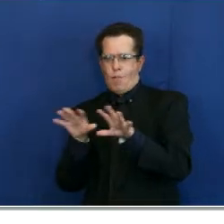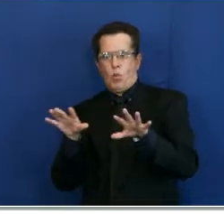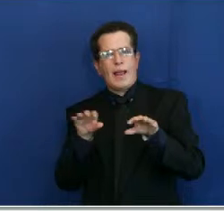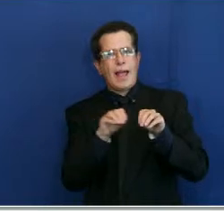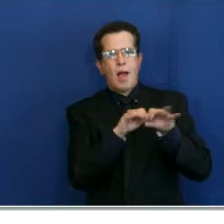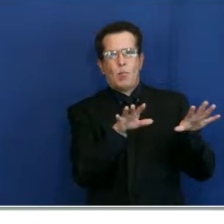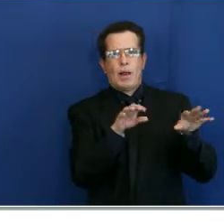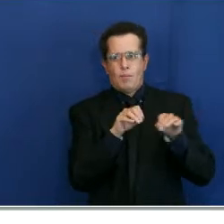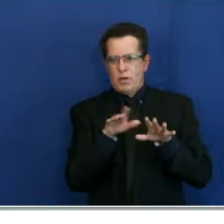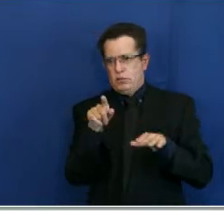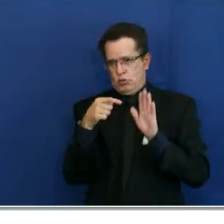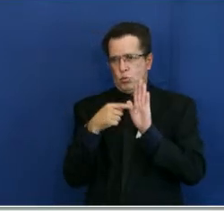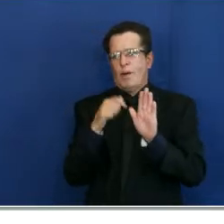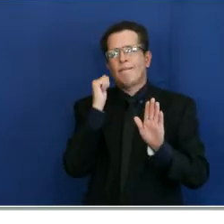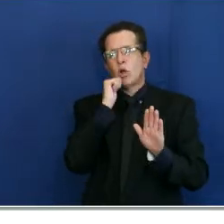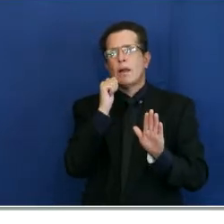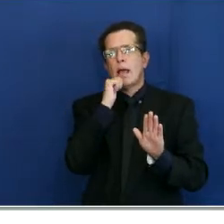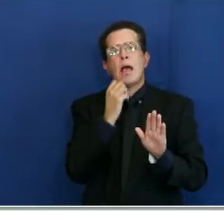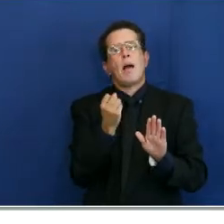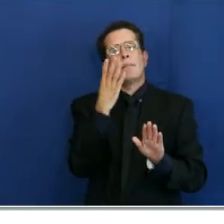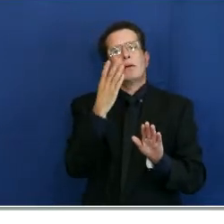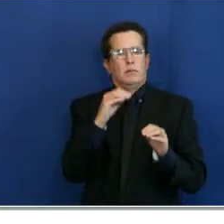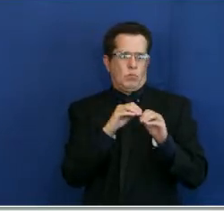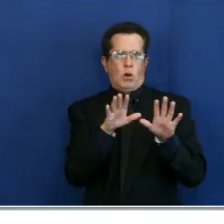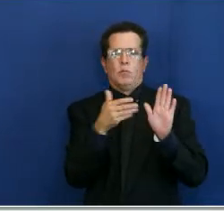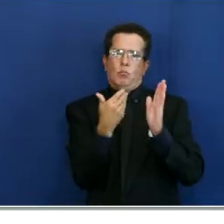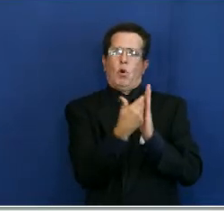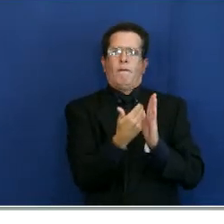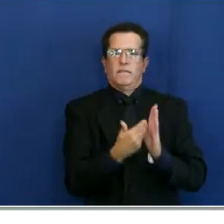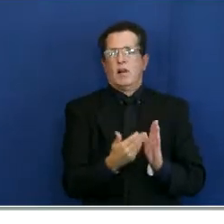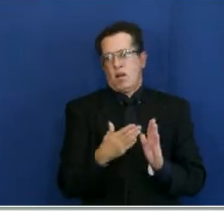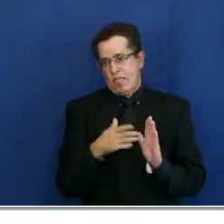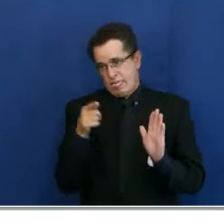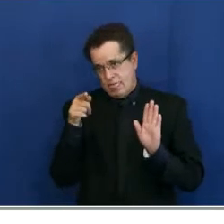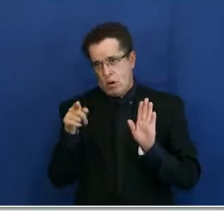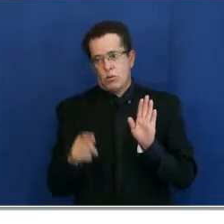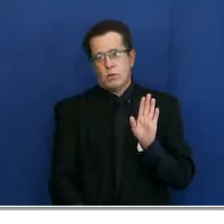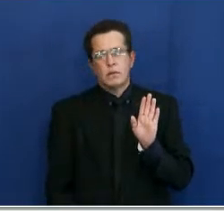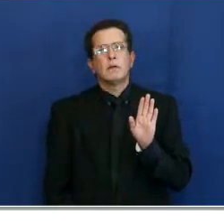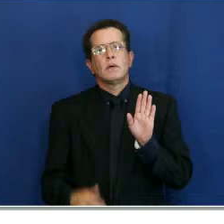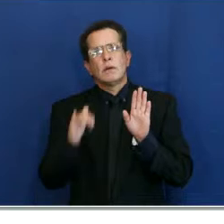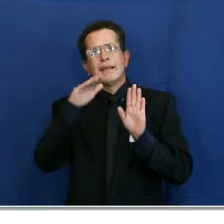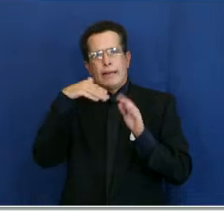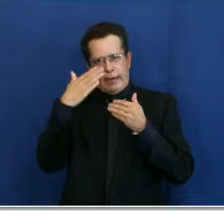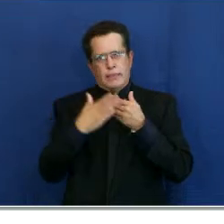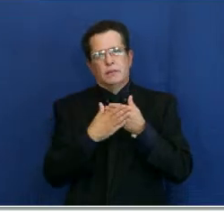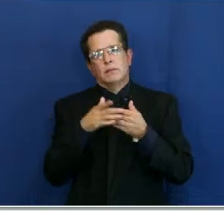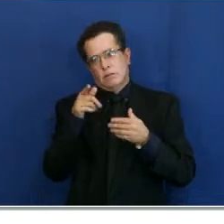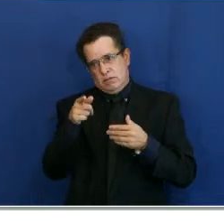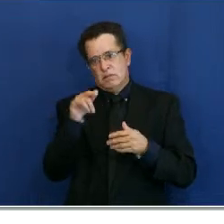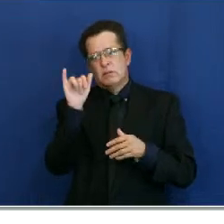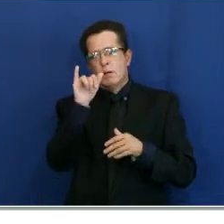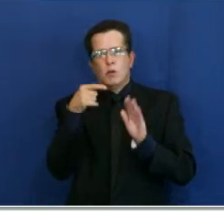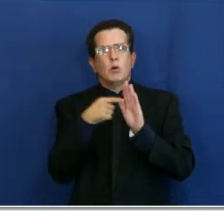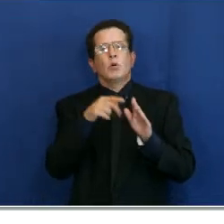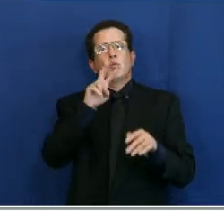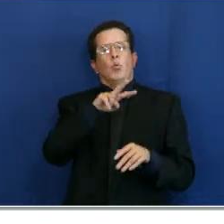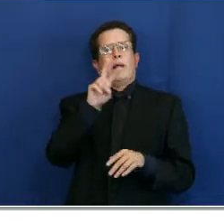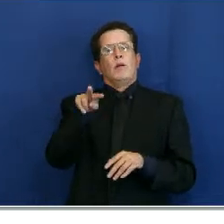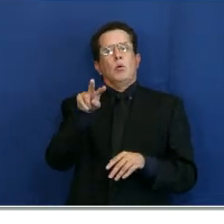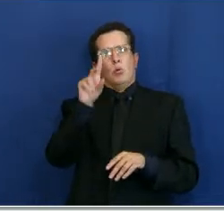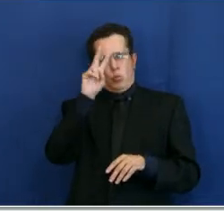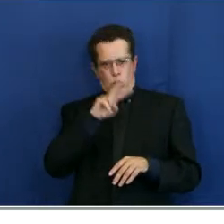this shows the daily numbers characterized here. In the next slide, this shows those 22